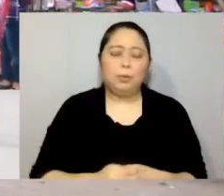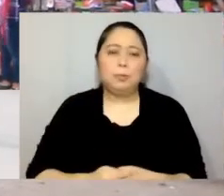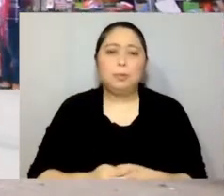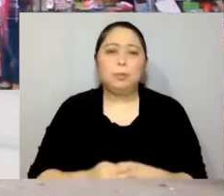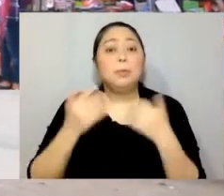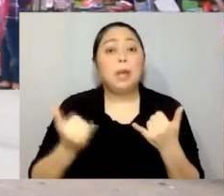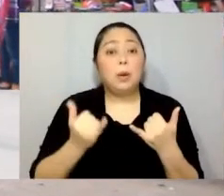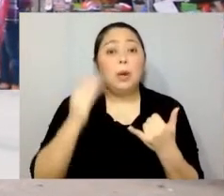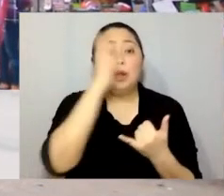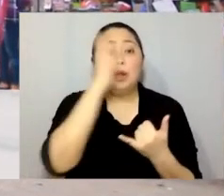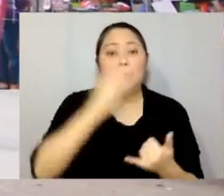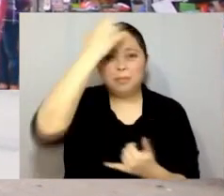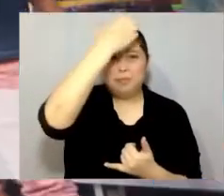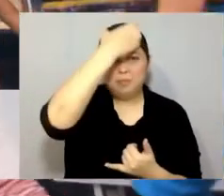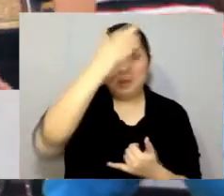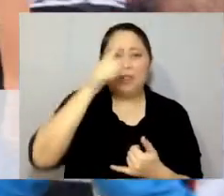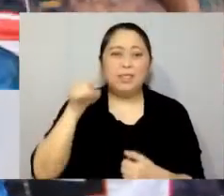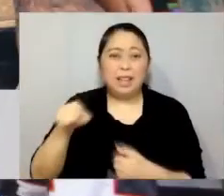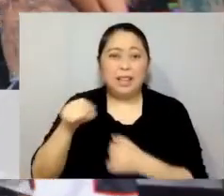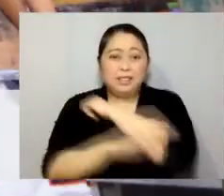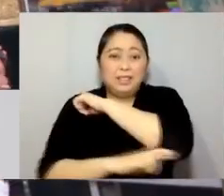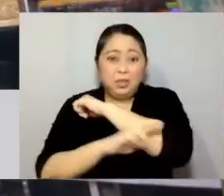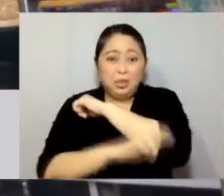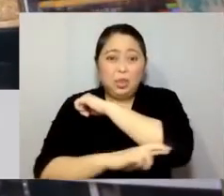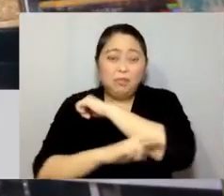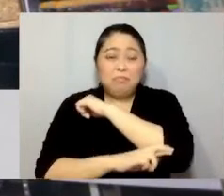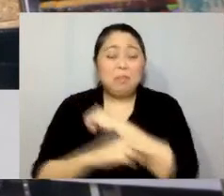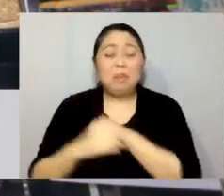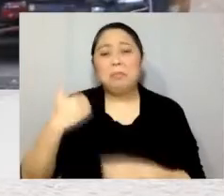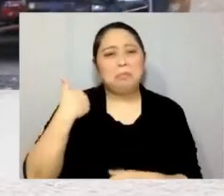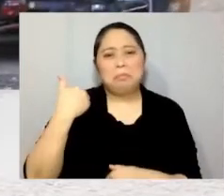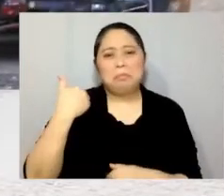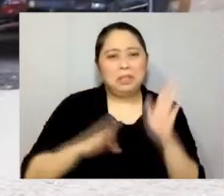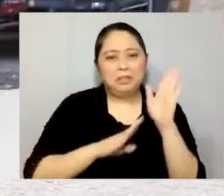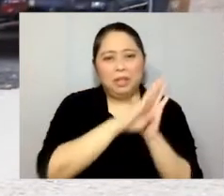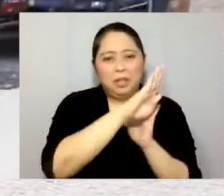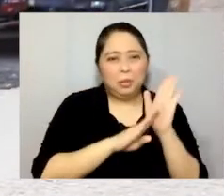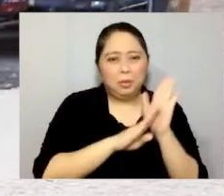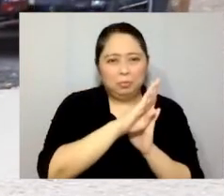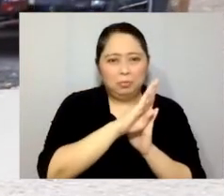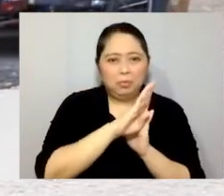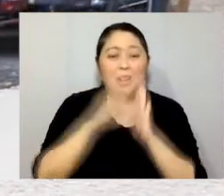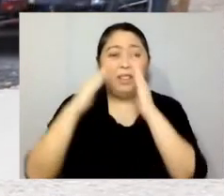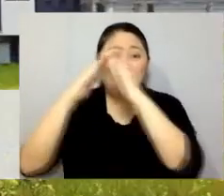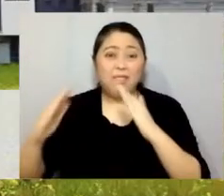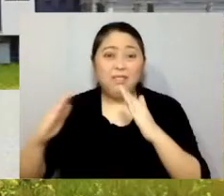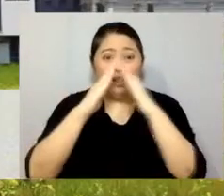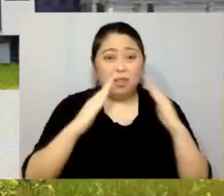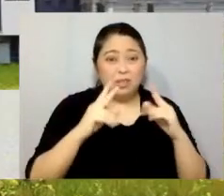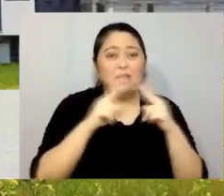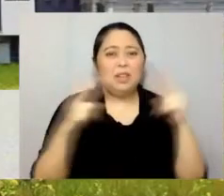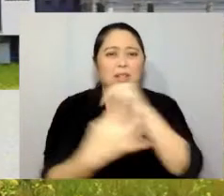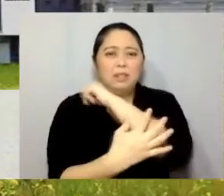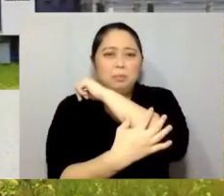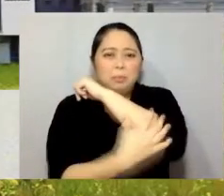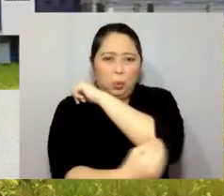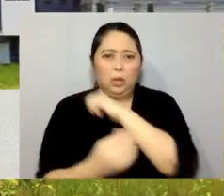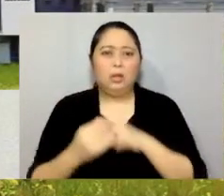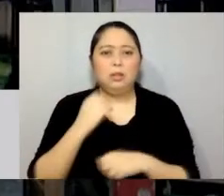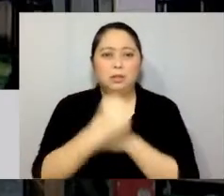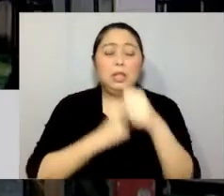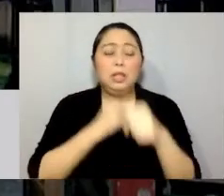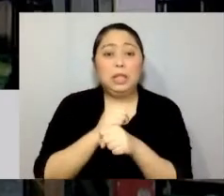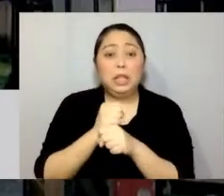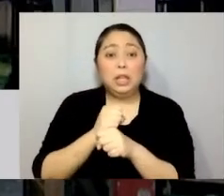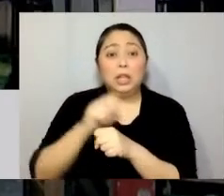The Bangsamoro is considered the country's least developed region with the lowest household incomes, according to a 2015